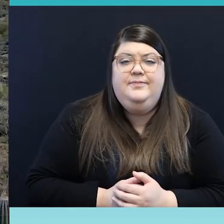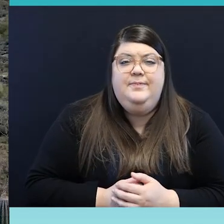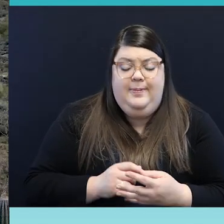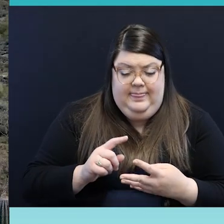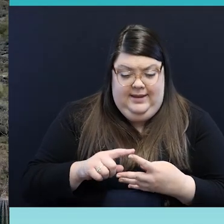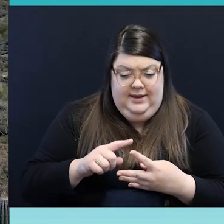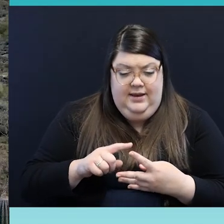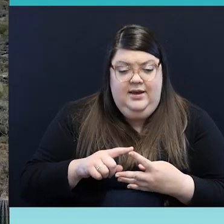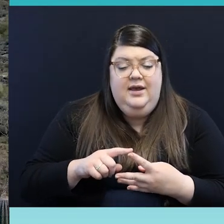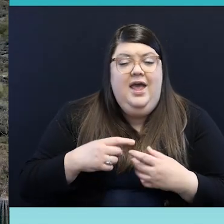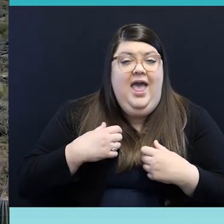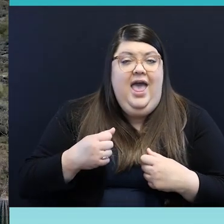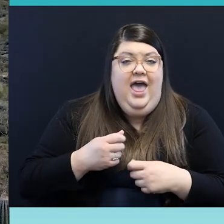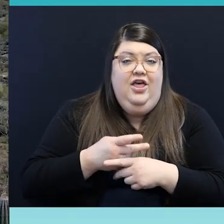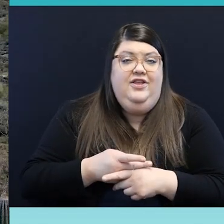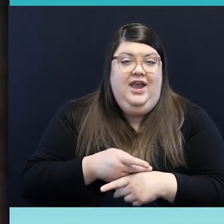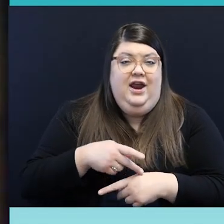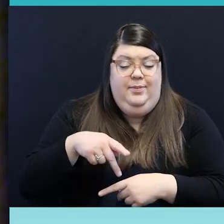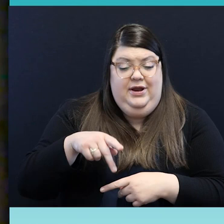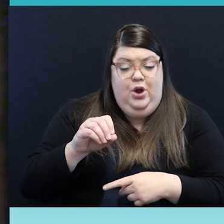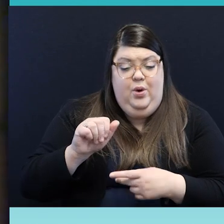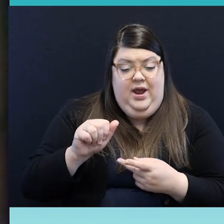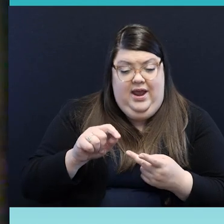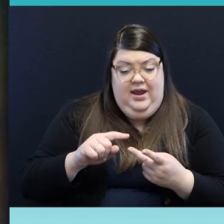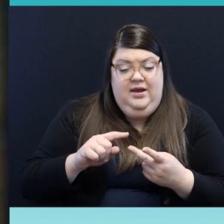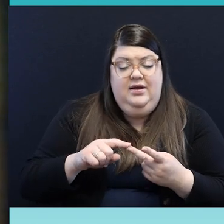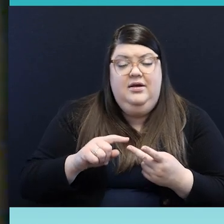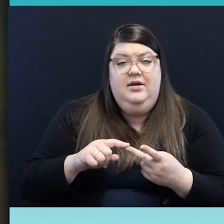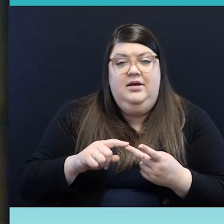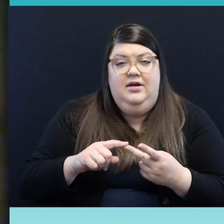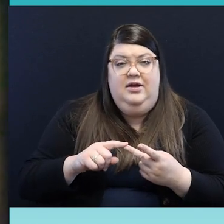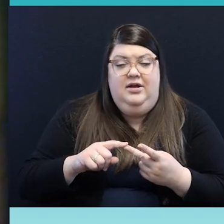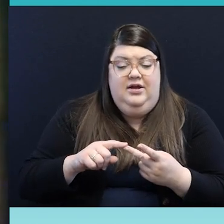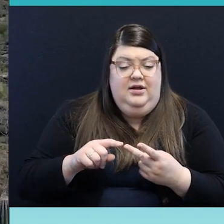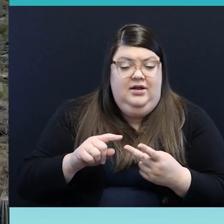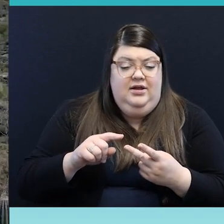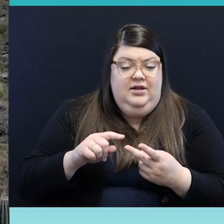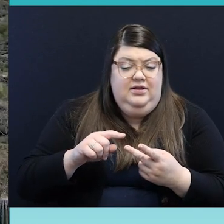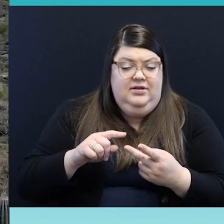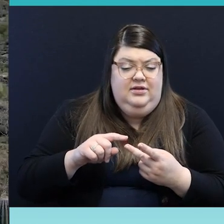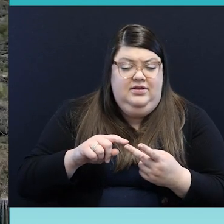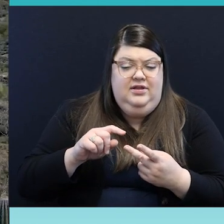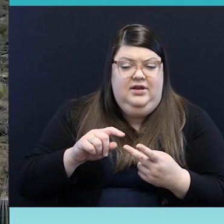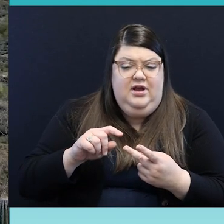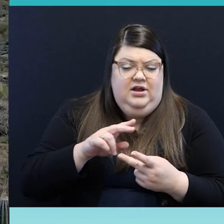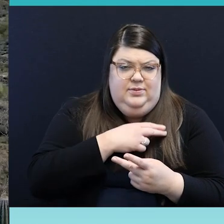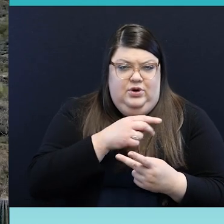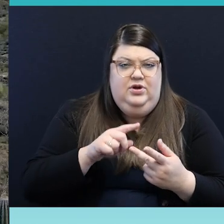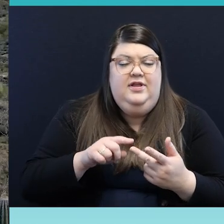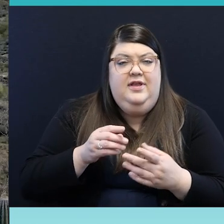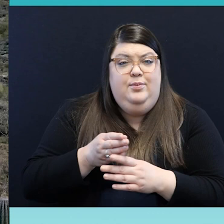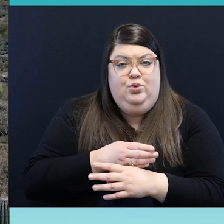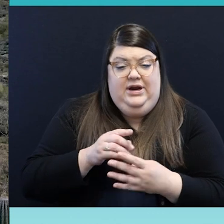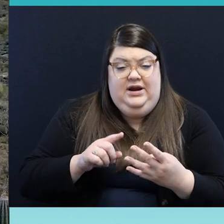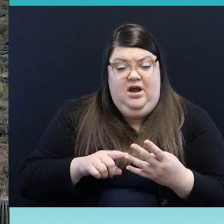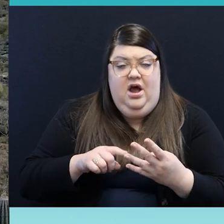The healthcare POA, the mental health care POA, the pre-hospital medical care